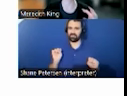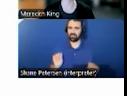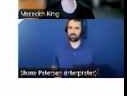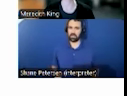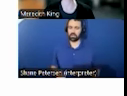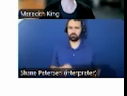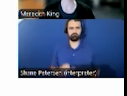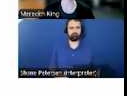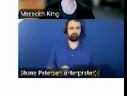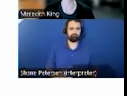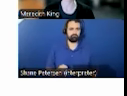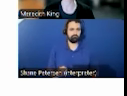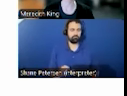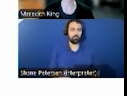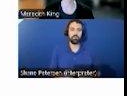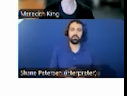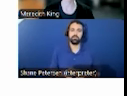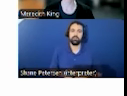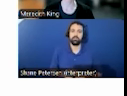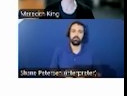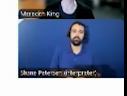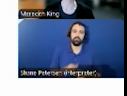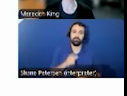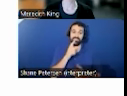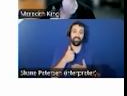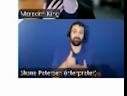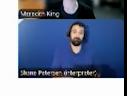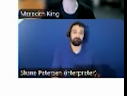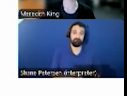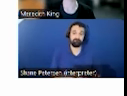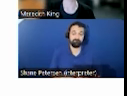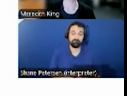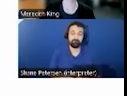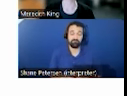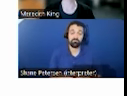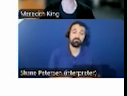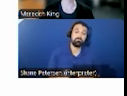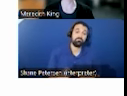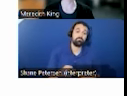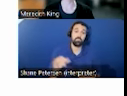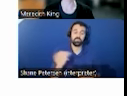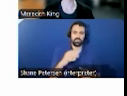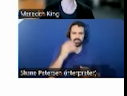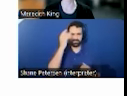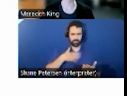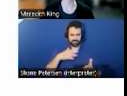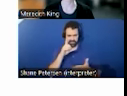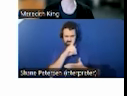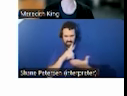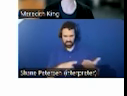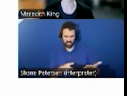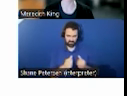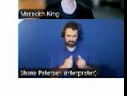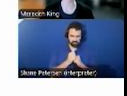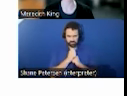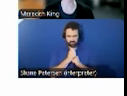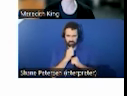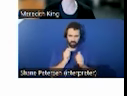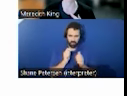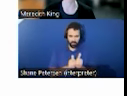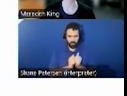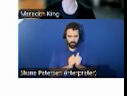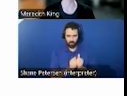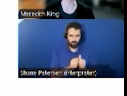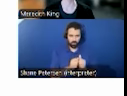these pieces that you need to as you are thinking about your design and starting to implement these pieces